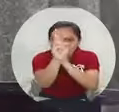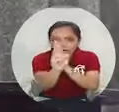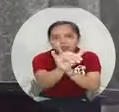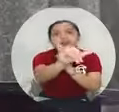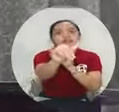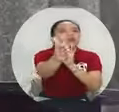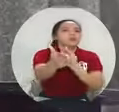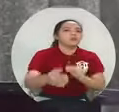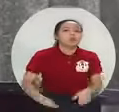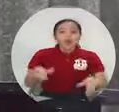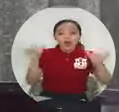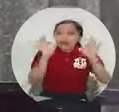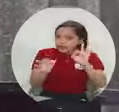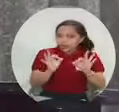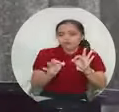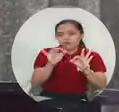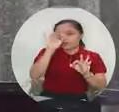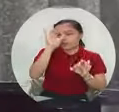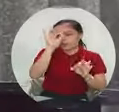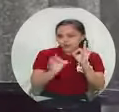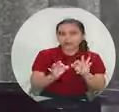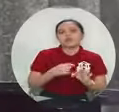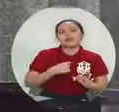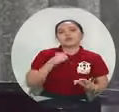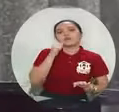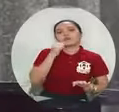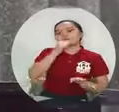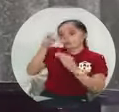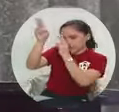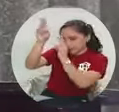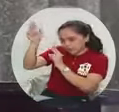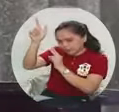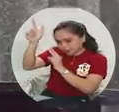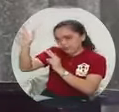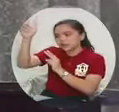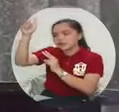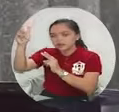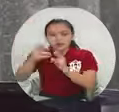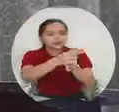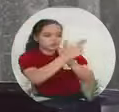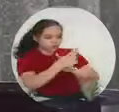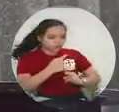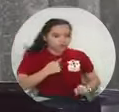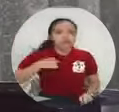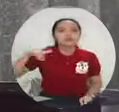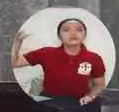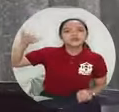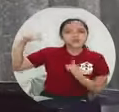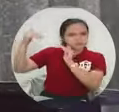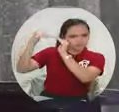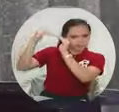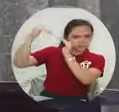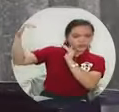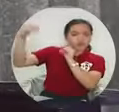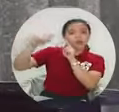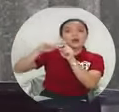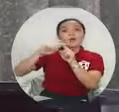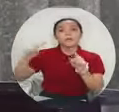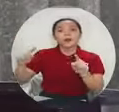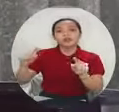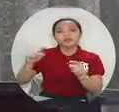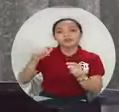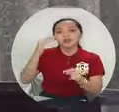also. Then, it is not only be done to the best we can,